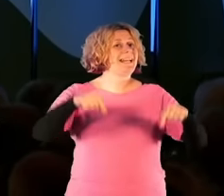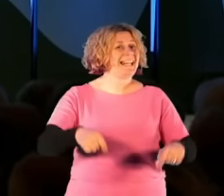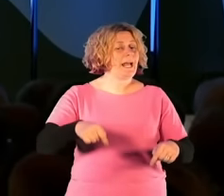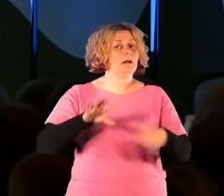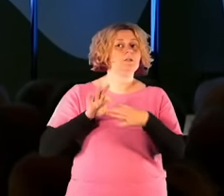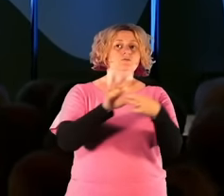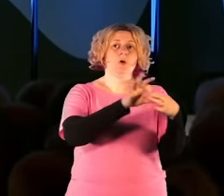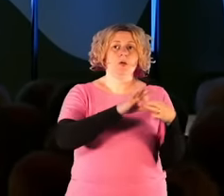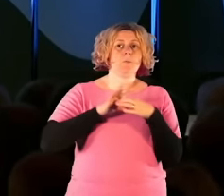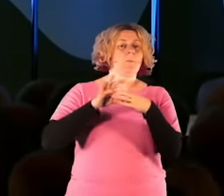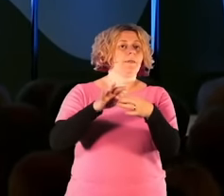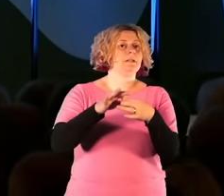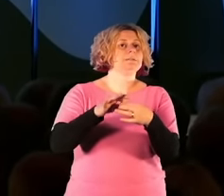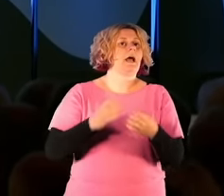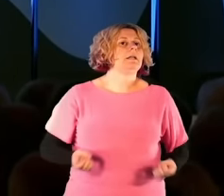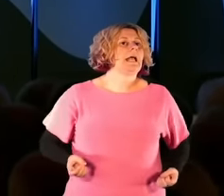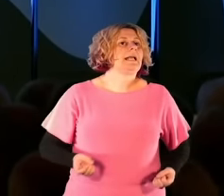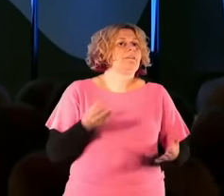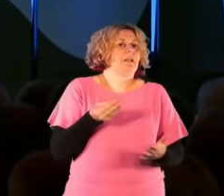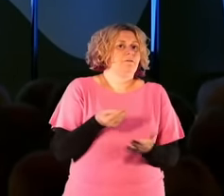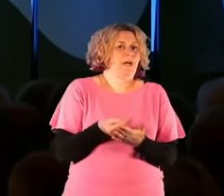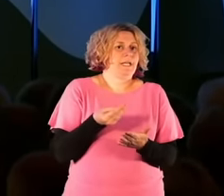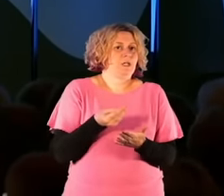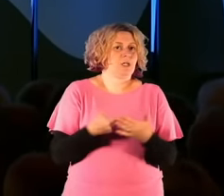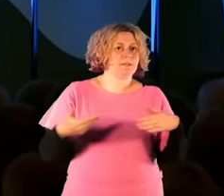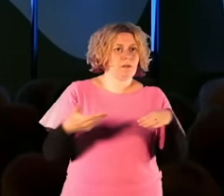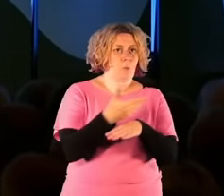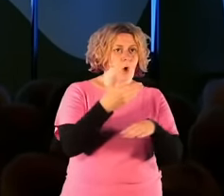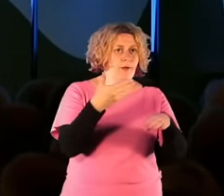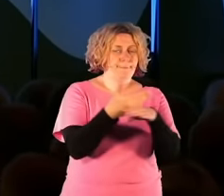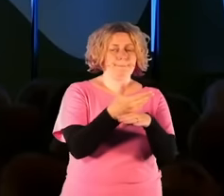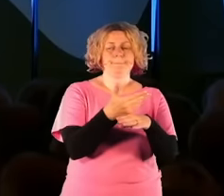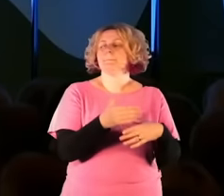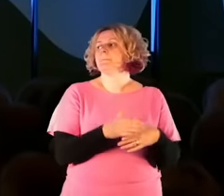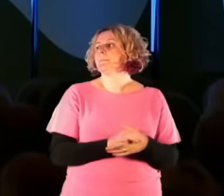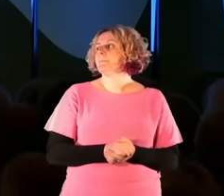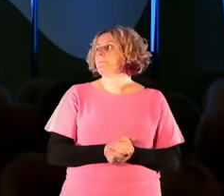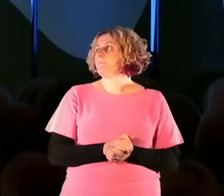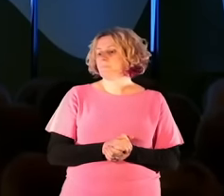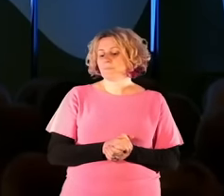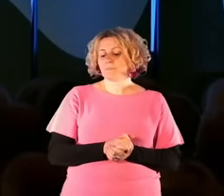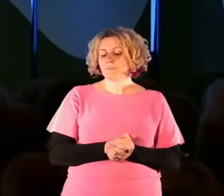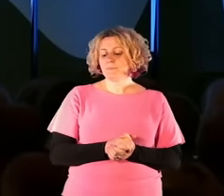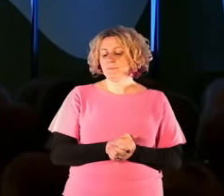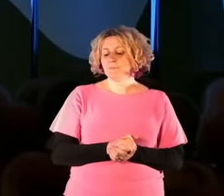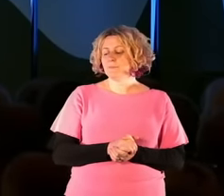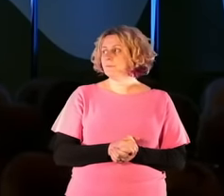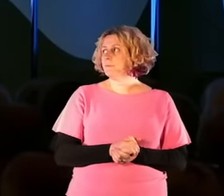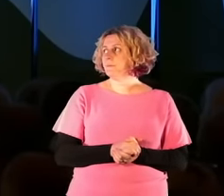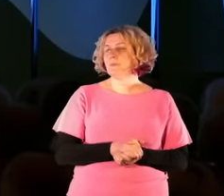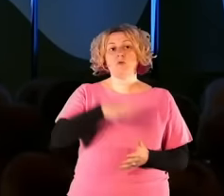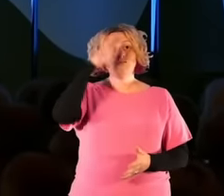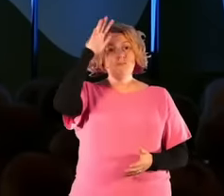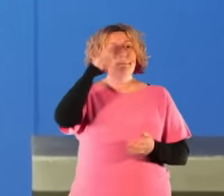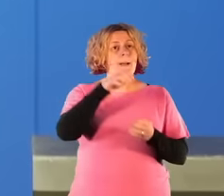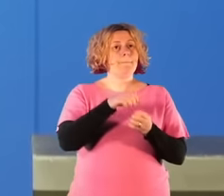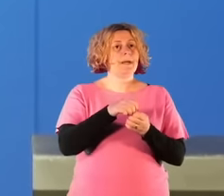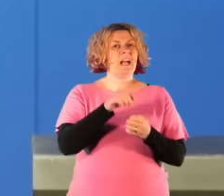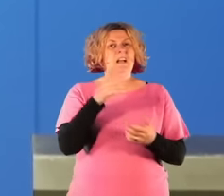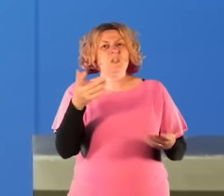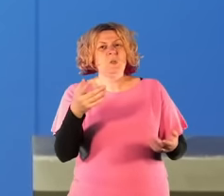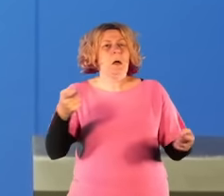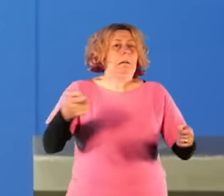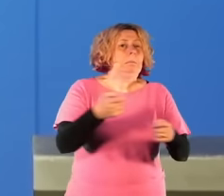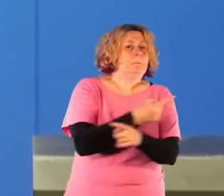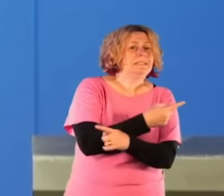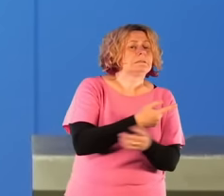giving to the ministries in this way. Wonderful. And one other notice, remember that you can catch up on seminars. Some of you have struggled to be able to choose